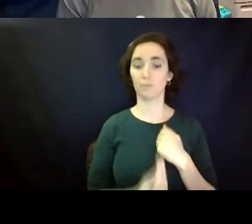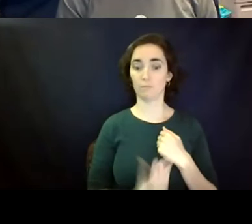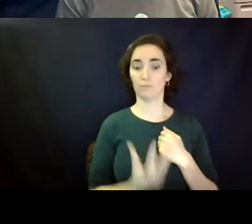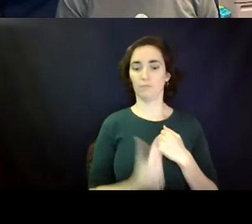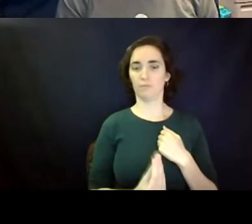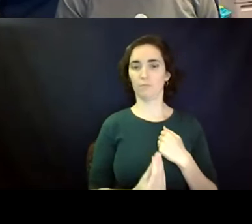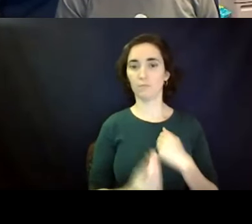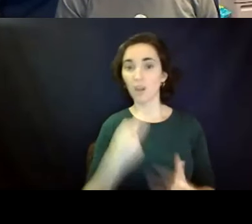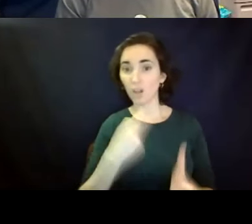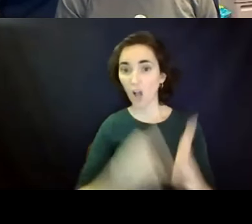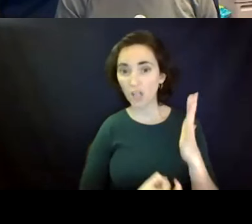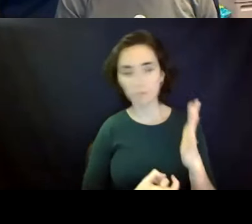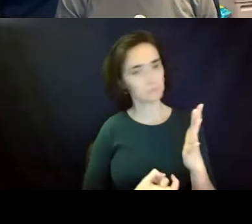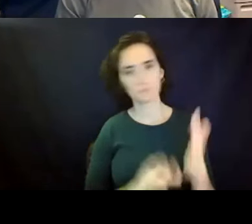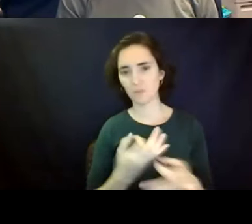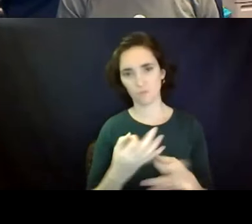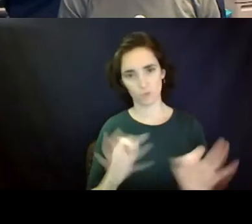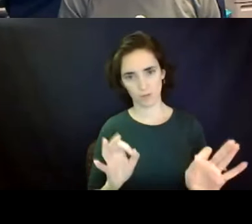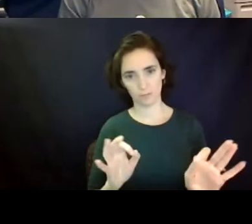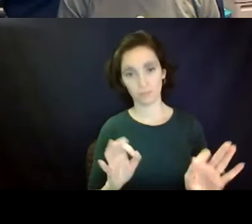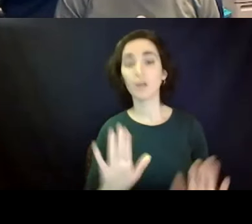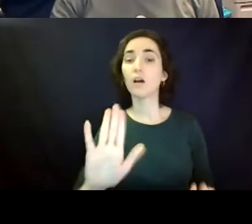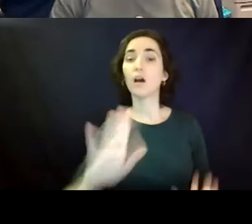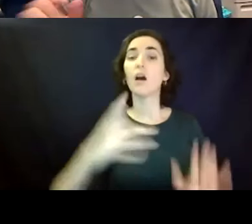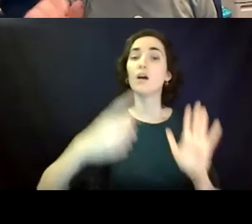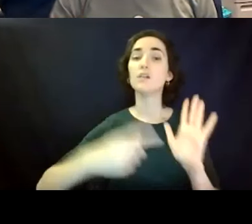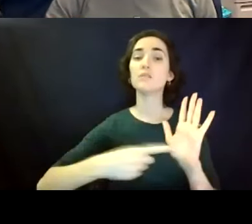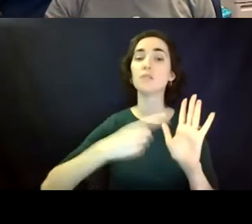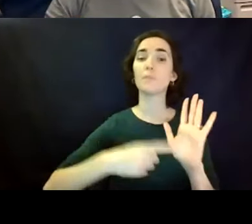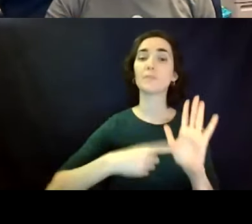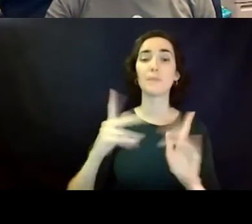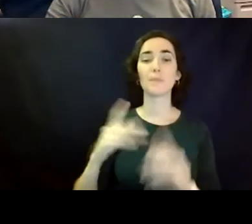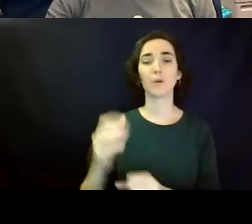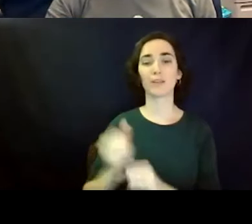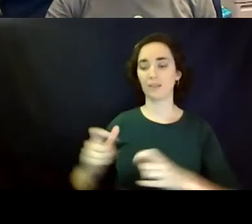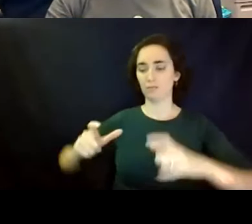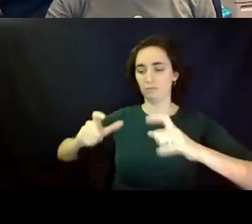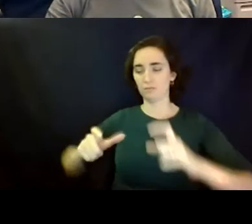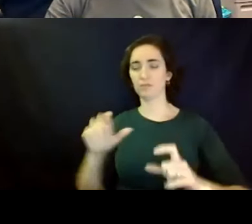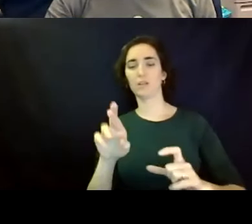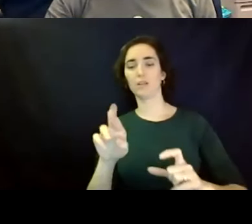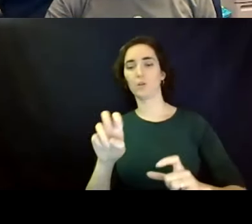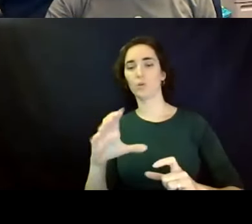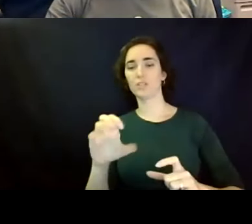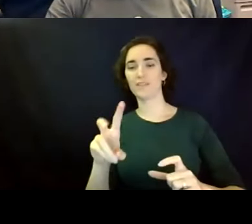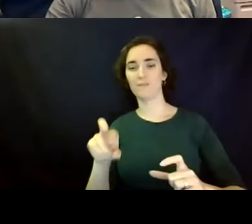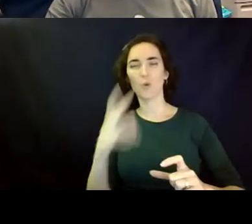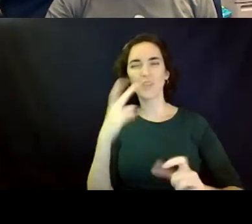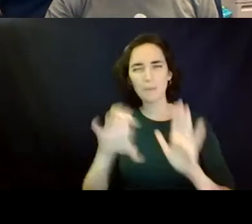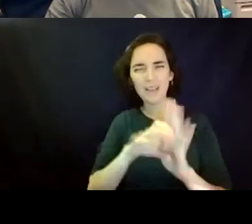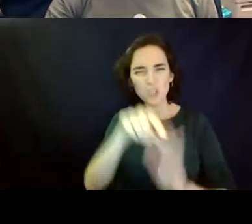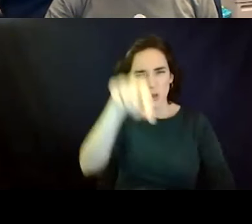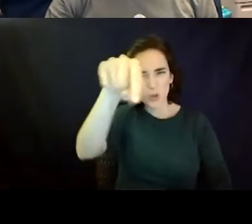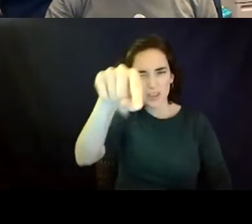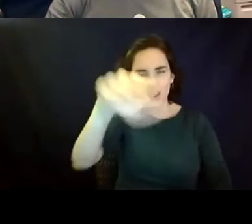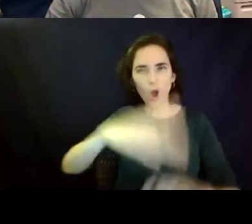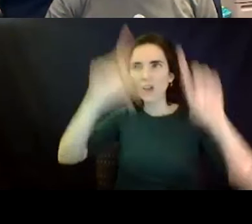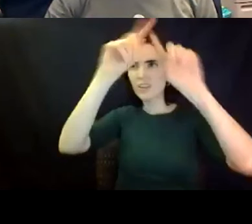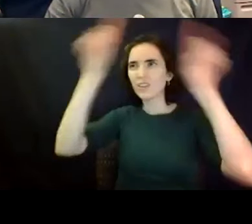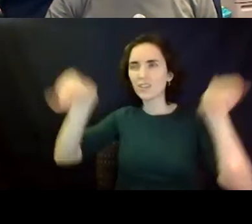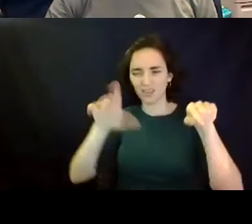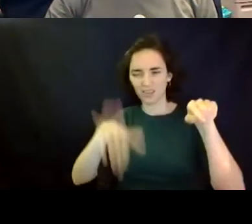fees. Sometimes there's these little receivers that people have that you see a picture of it down here in the corner. That's for